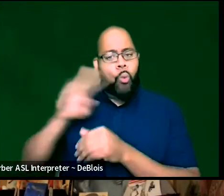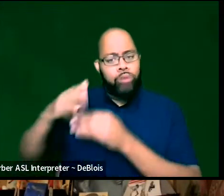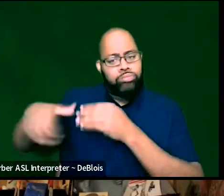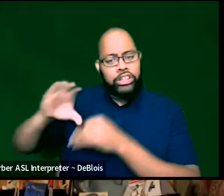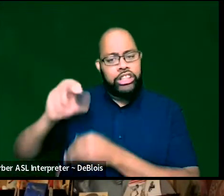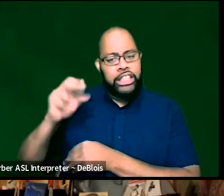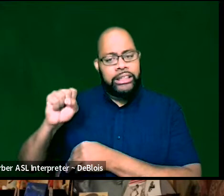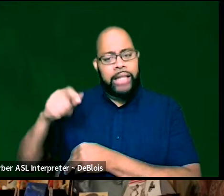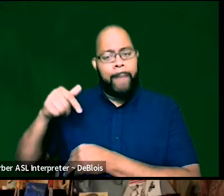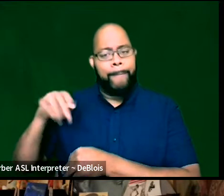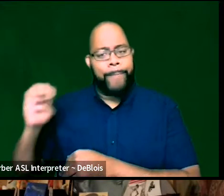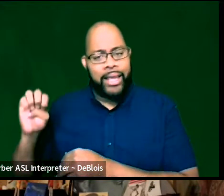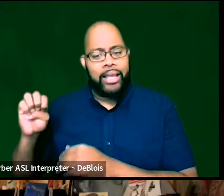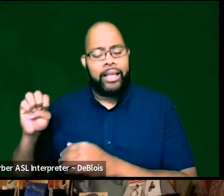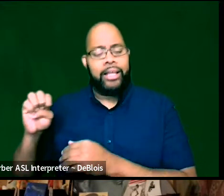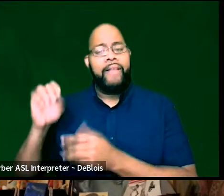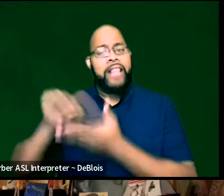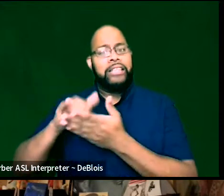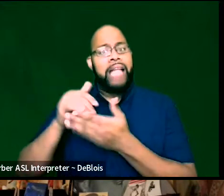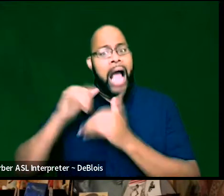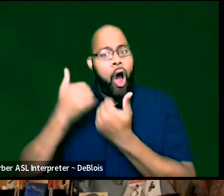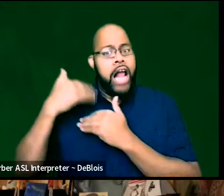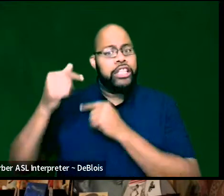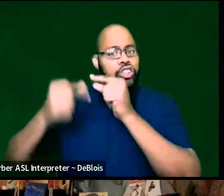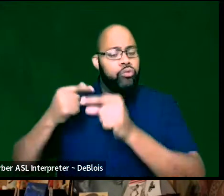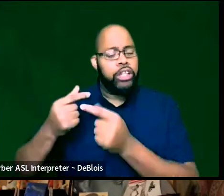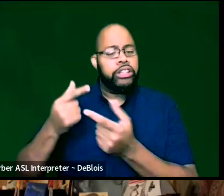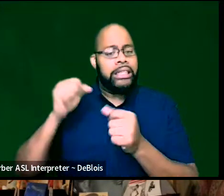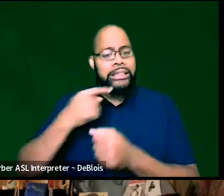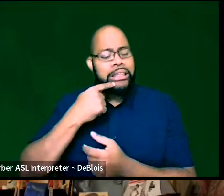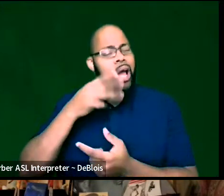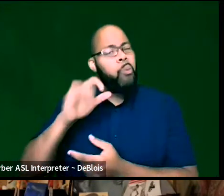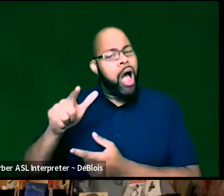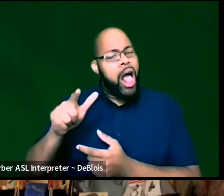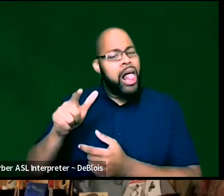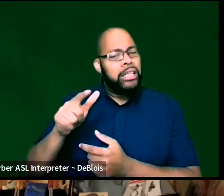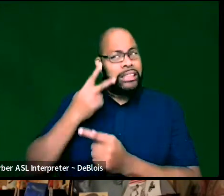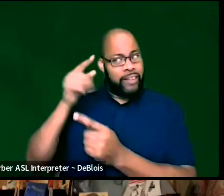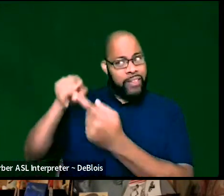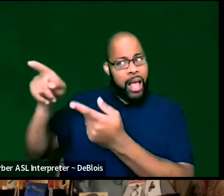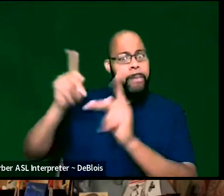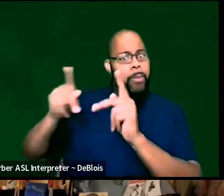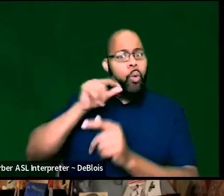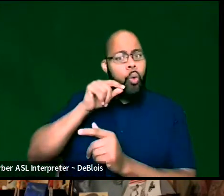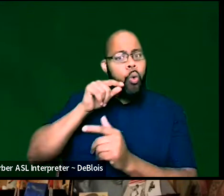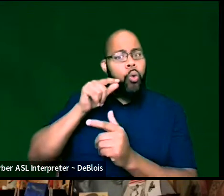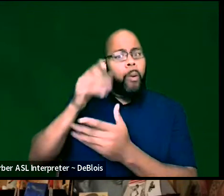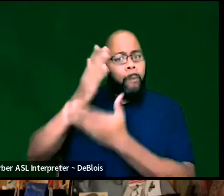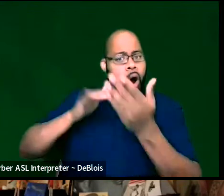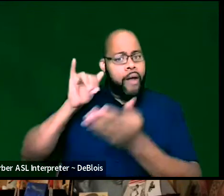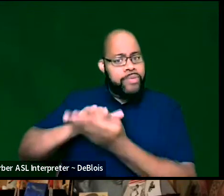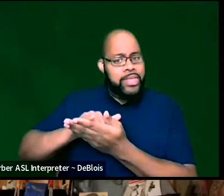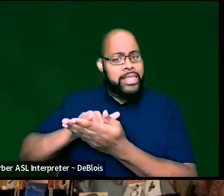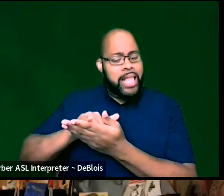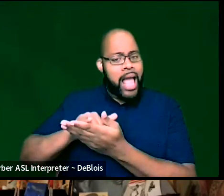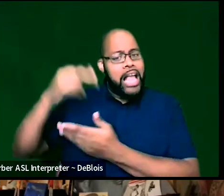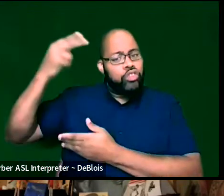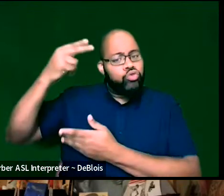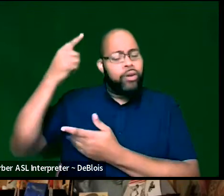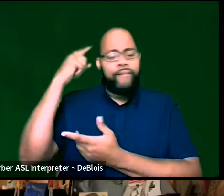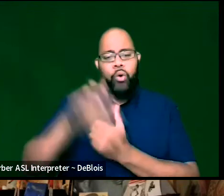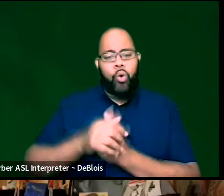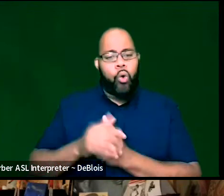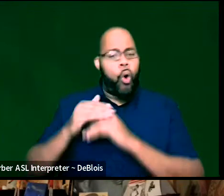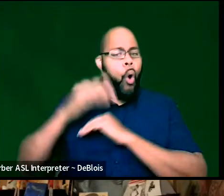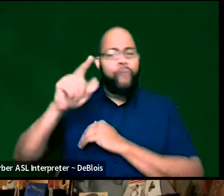highly important, because that's how our next generation can say, well, you know, there's people who have been a part of this legacy for